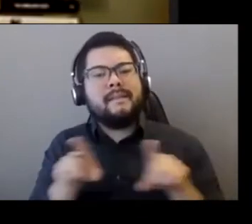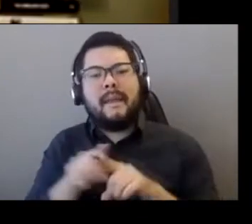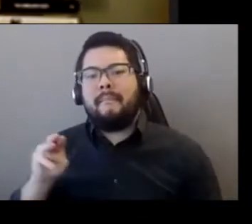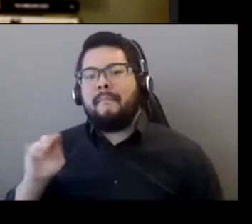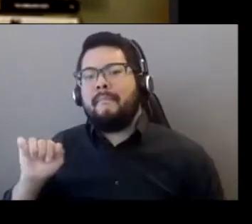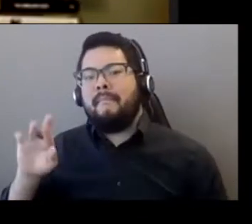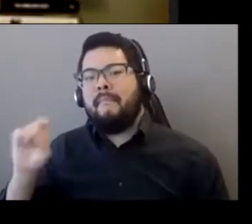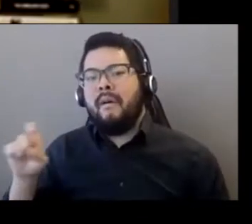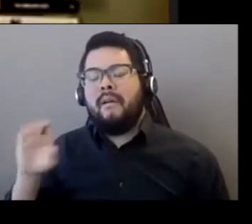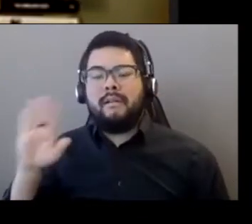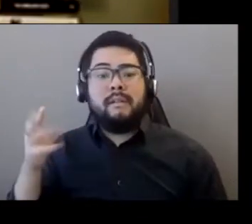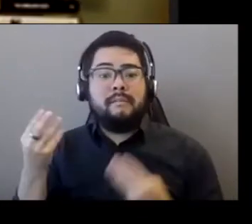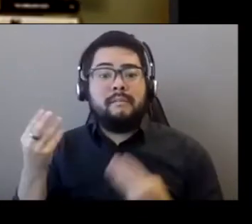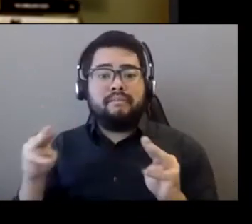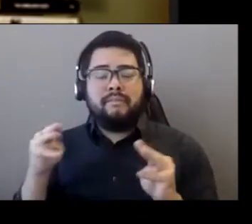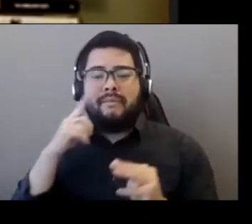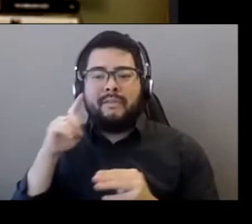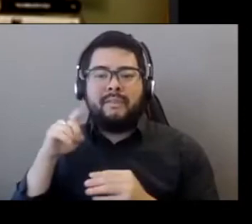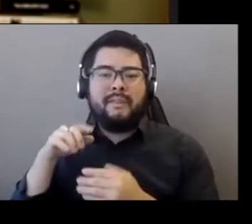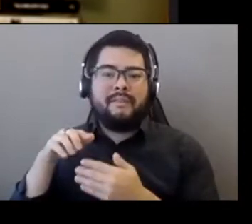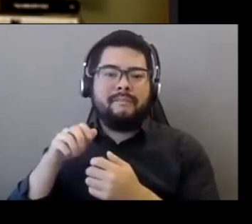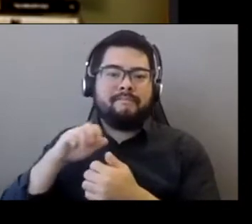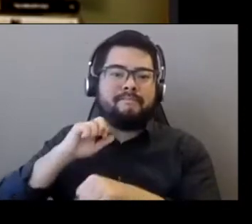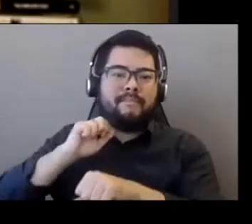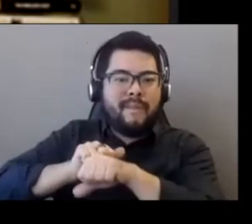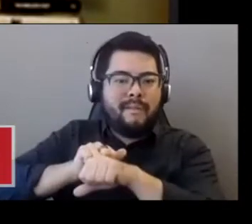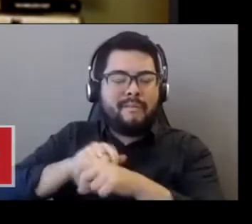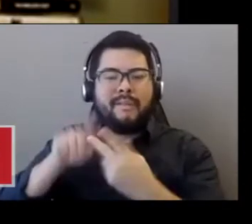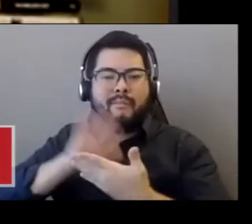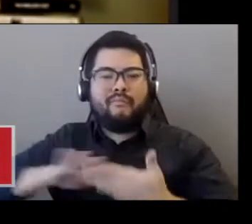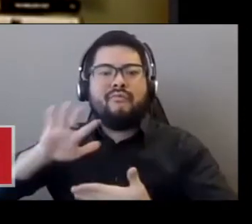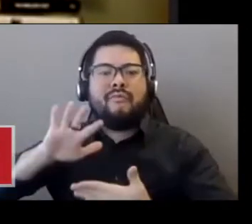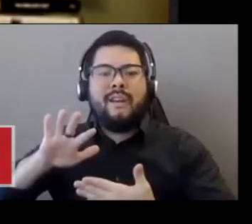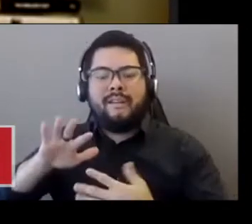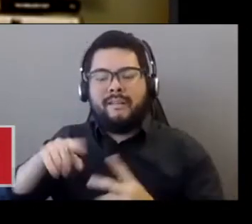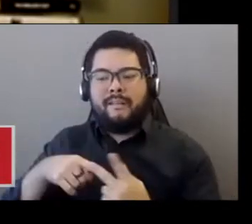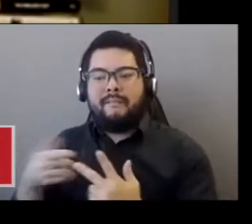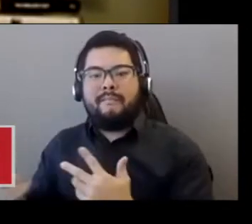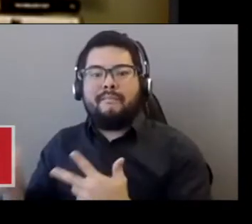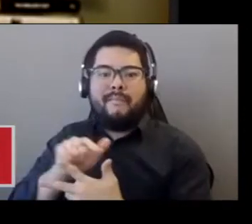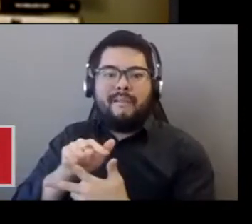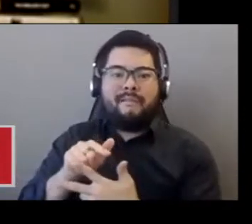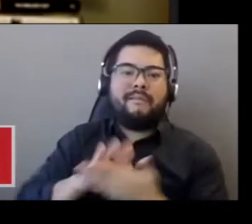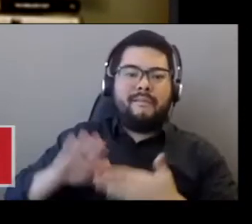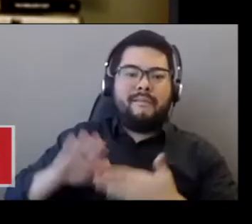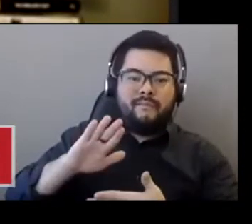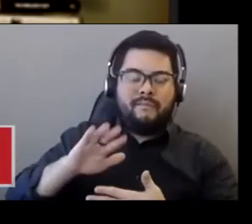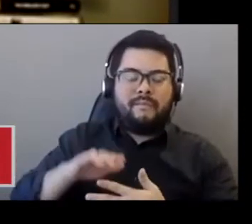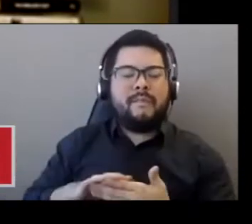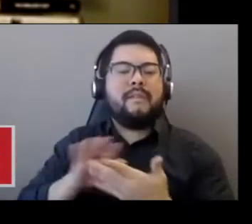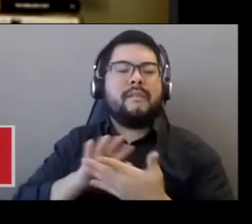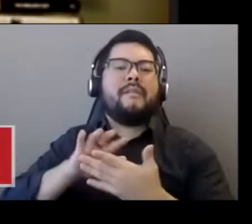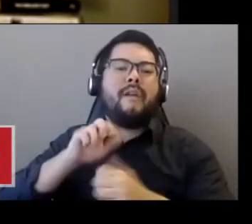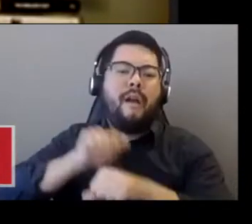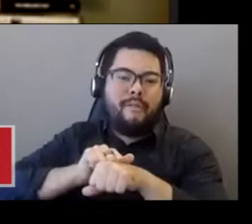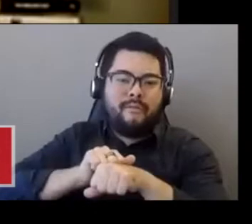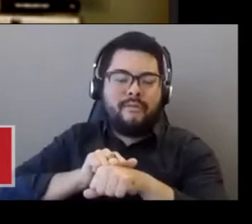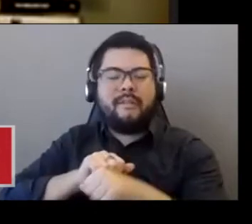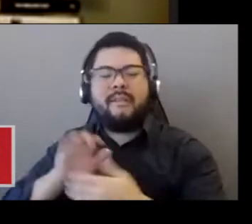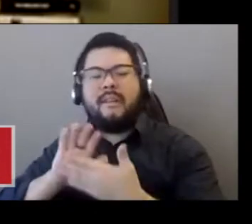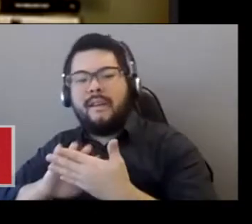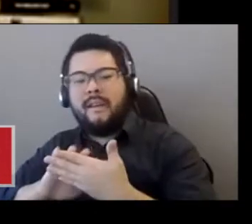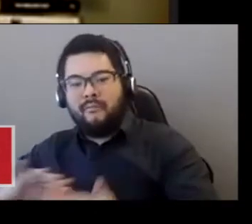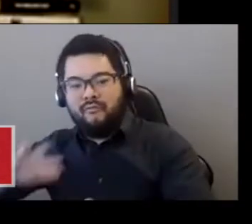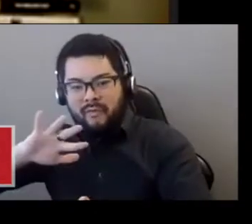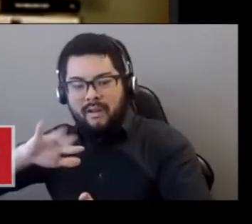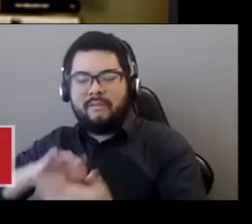of the concrete, the abstract, and back to the concrete. Must go among the people, develop a sense of what the people are saying.